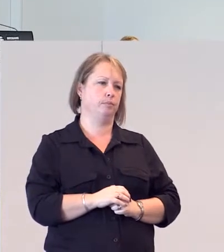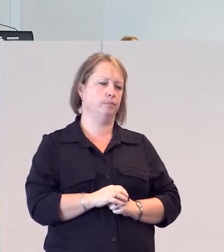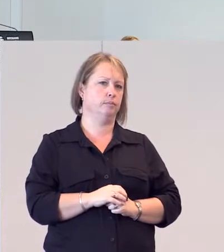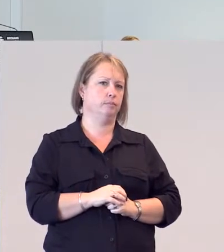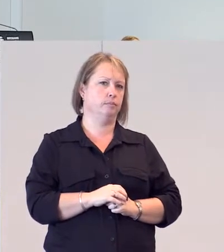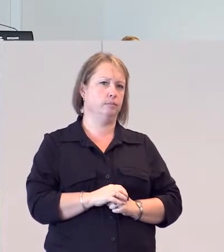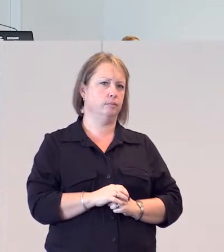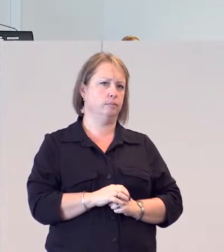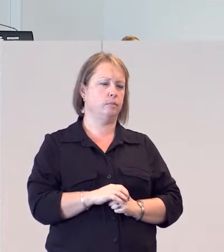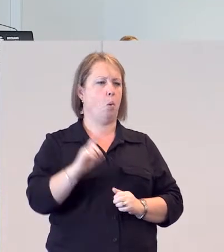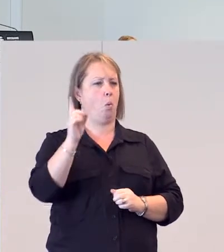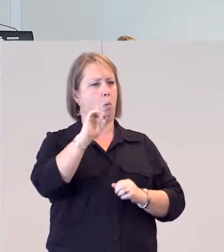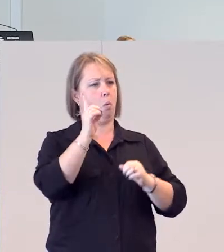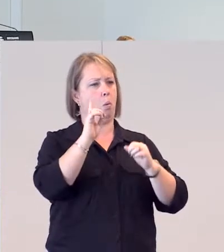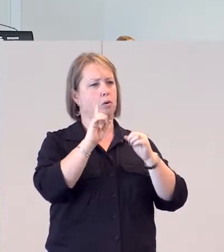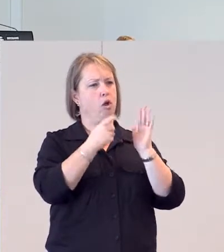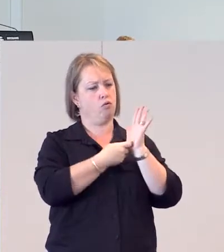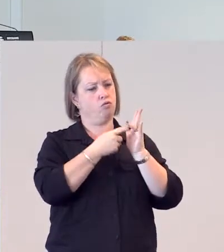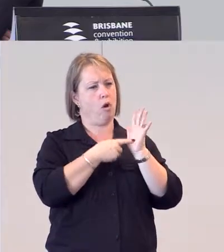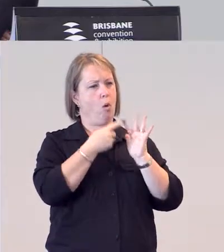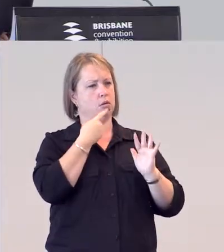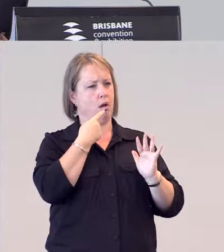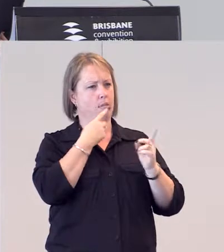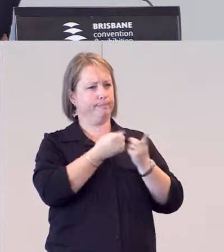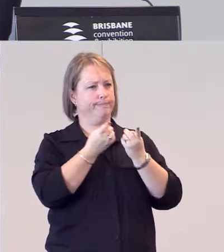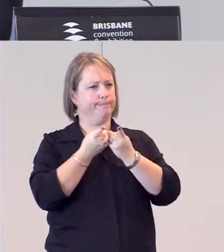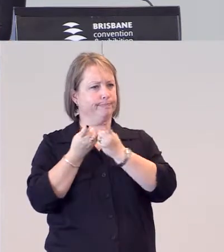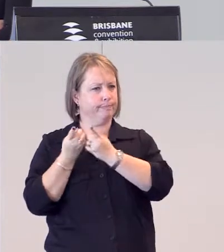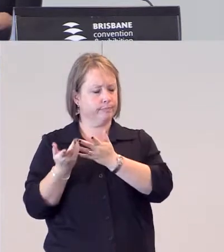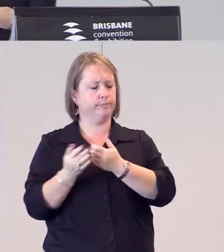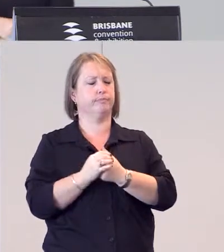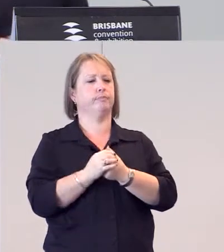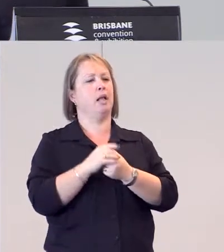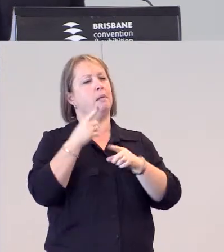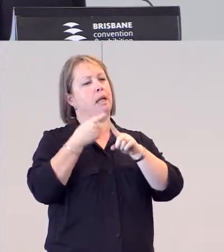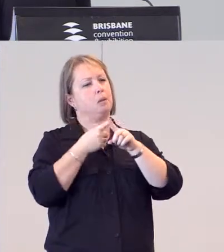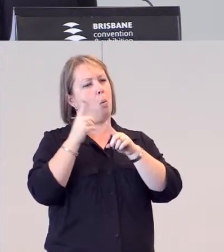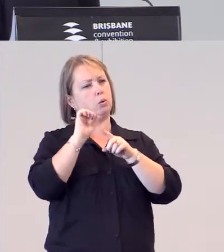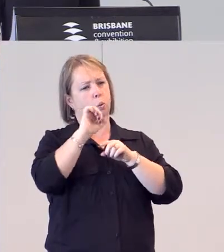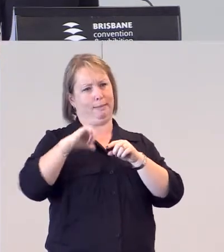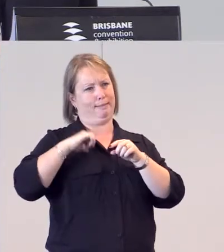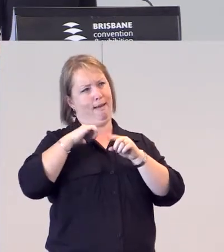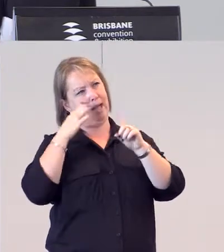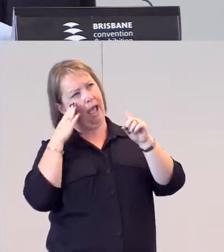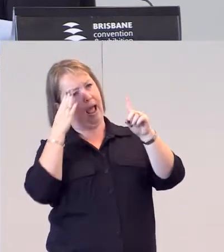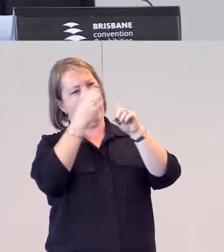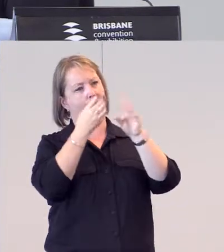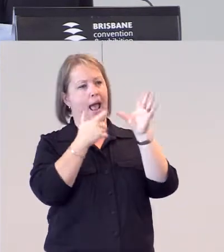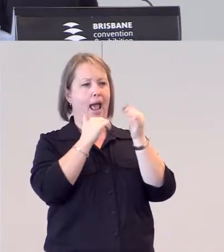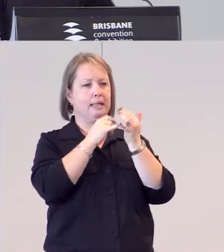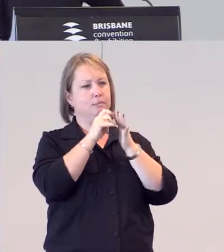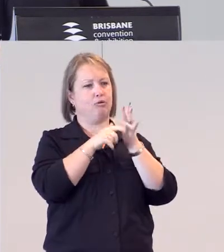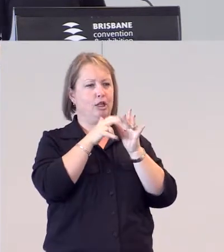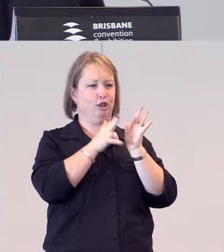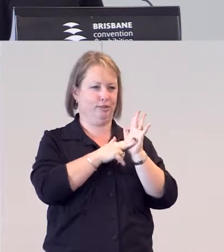What are the role types that you have? And what are the aspirations of your staff? Now, I wanted to